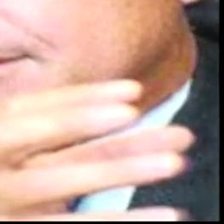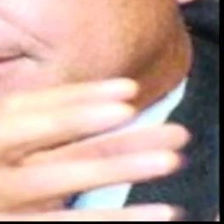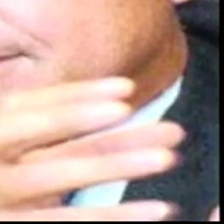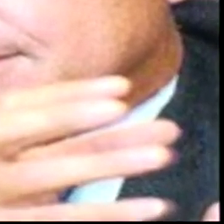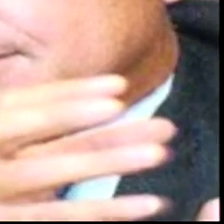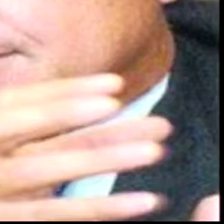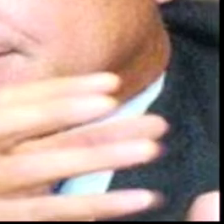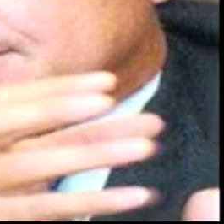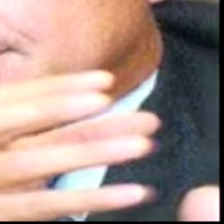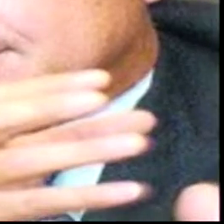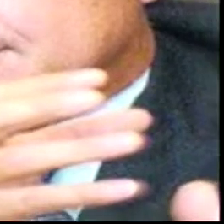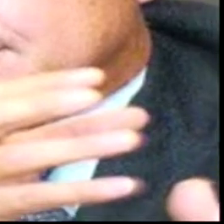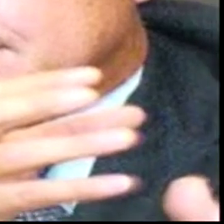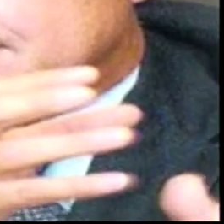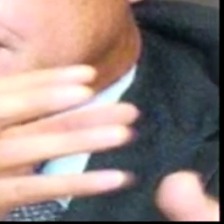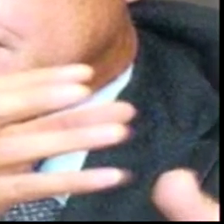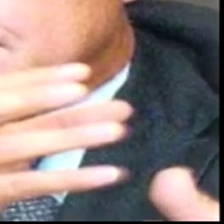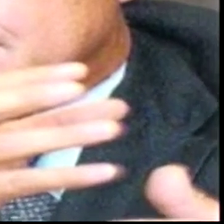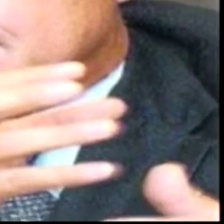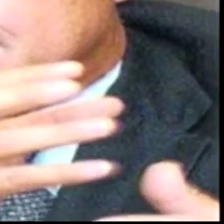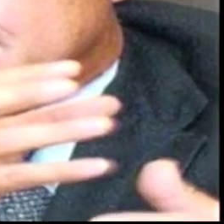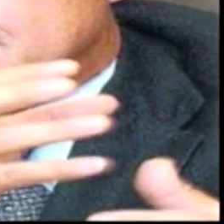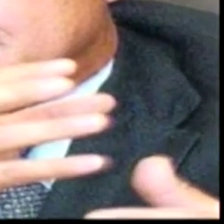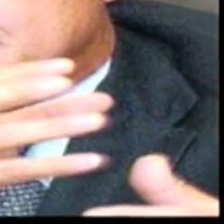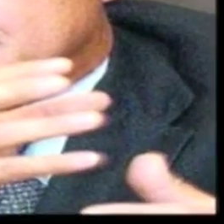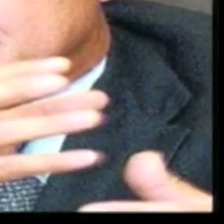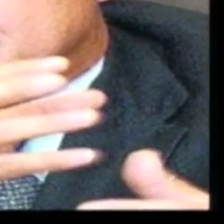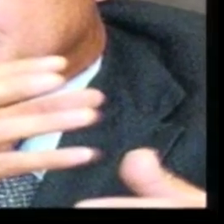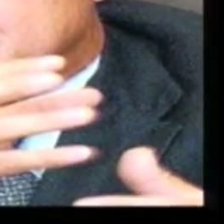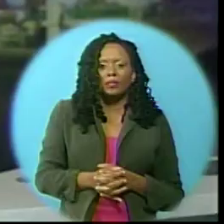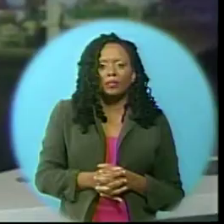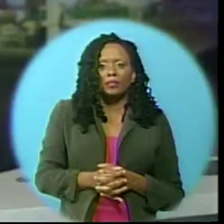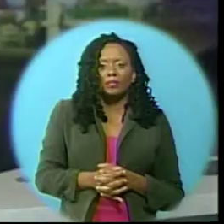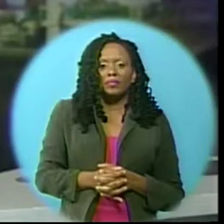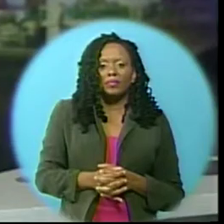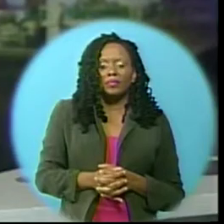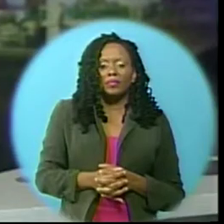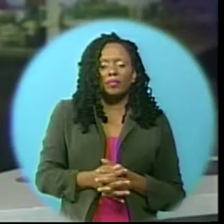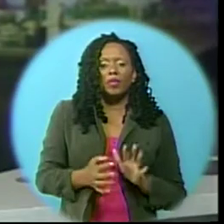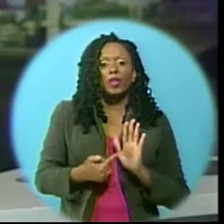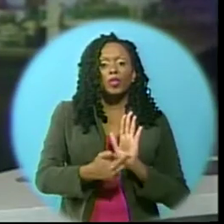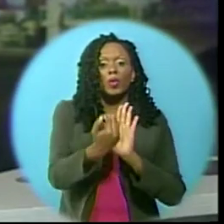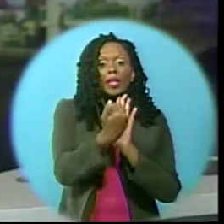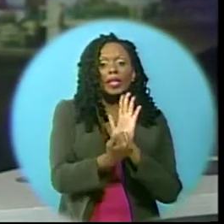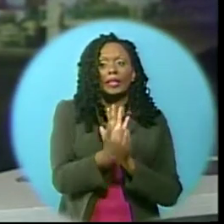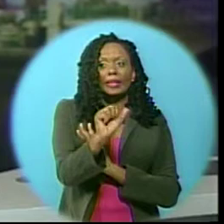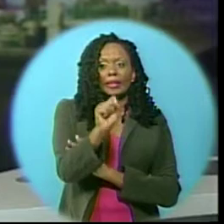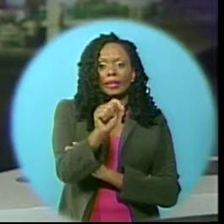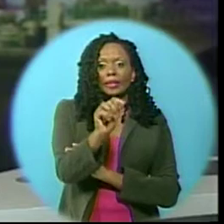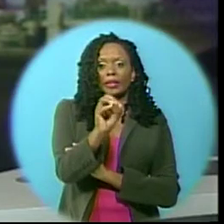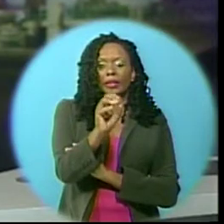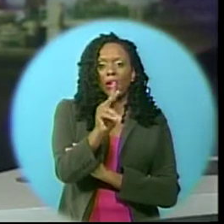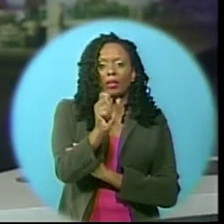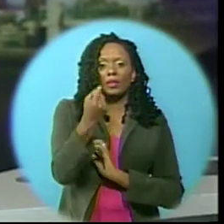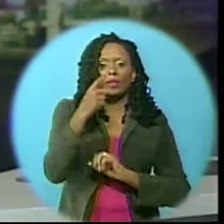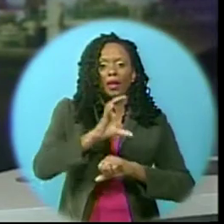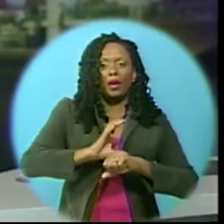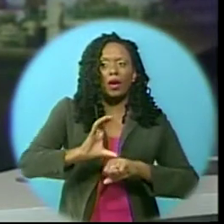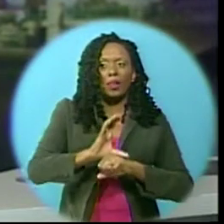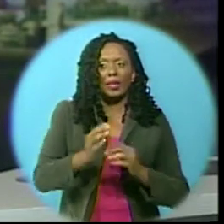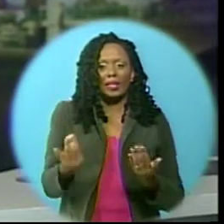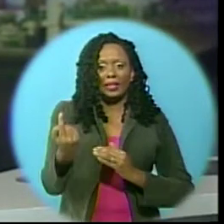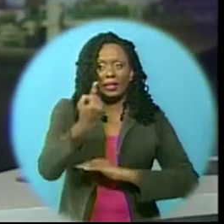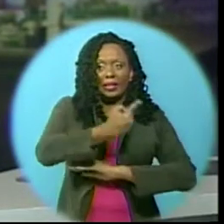director of an international shipping group based in barbados here now is a look at how stocks traded on selected